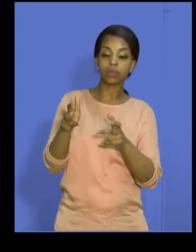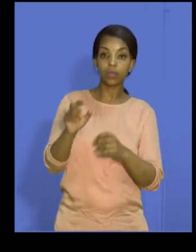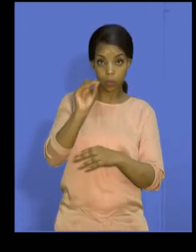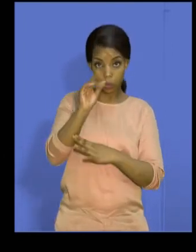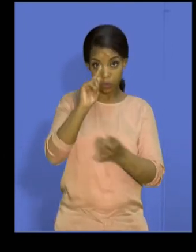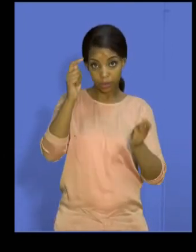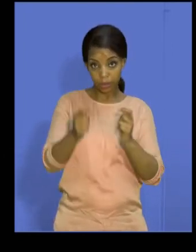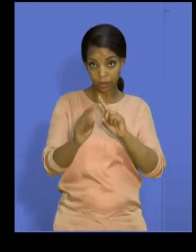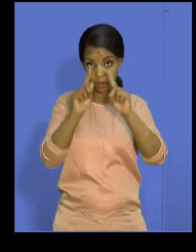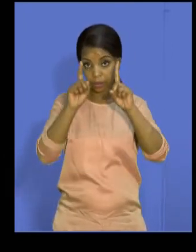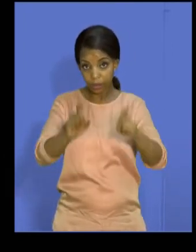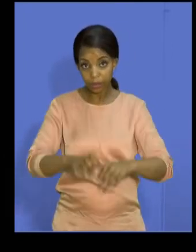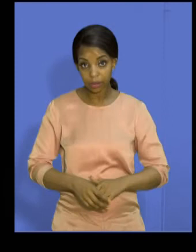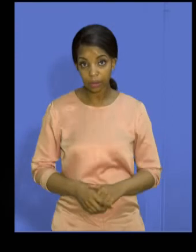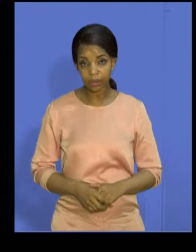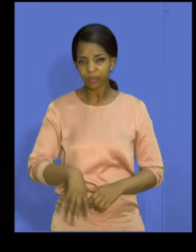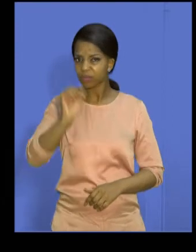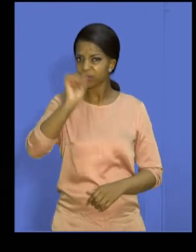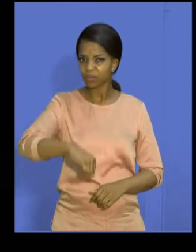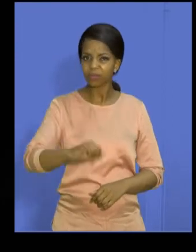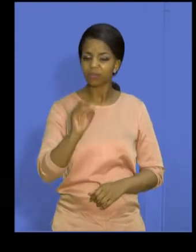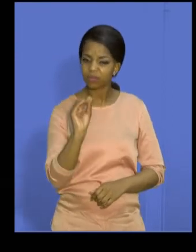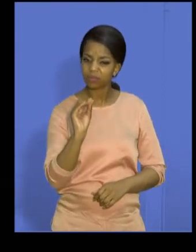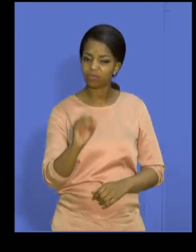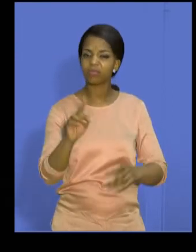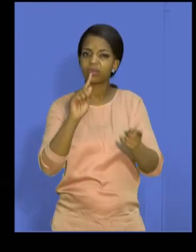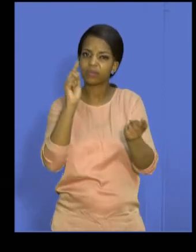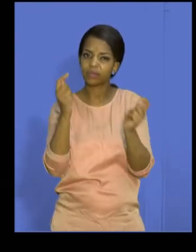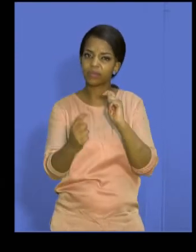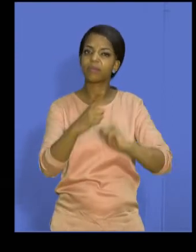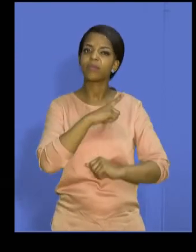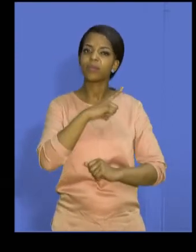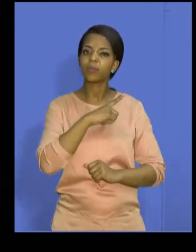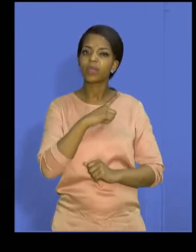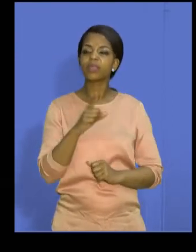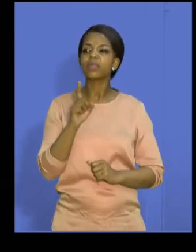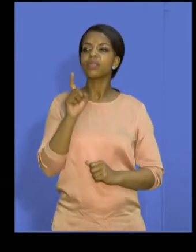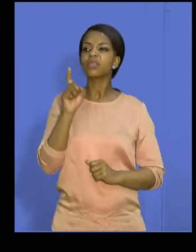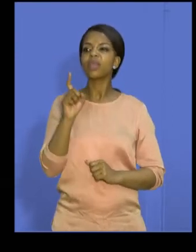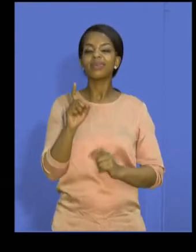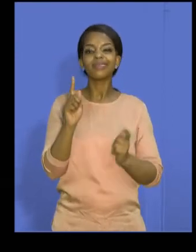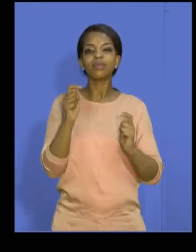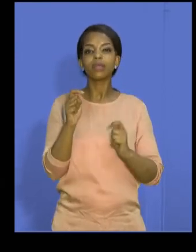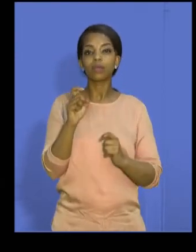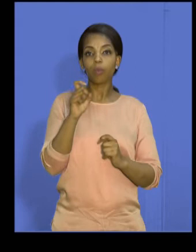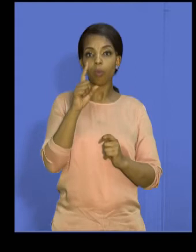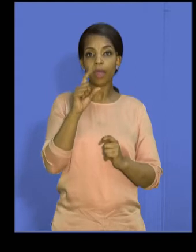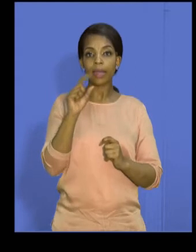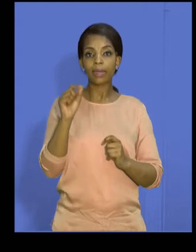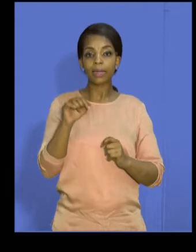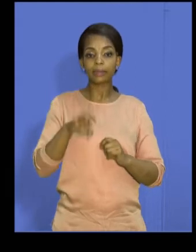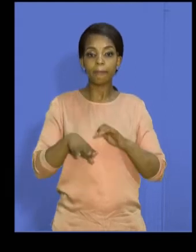change of plus 100 steps. There was a change of plus